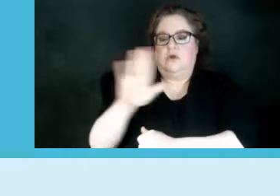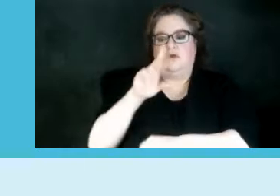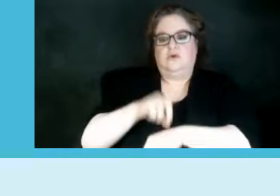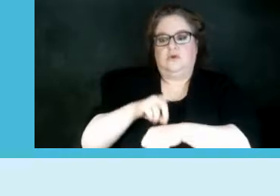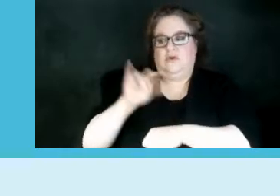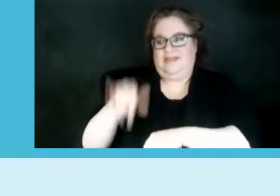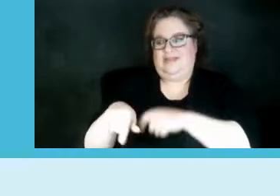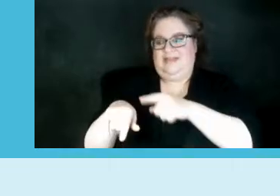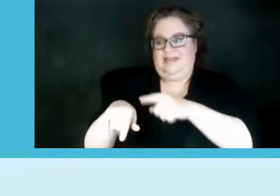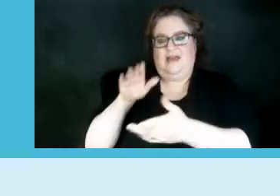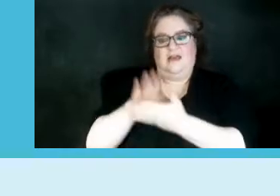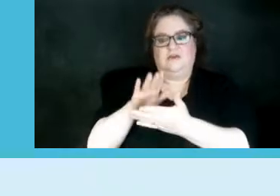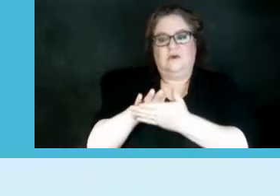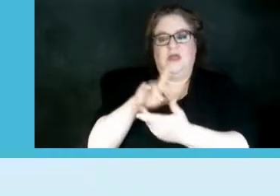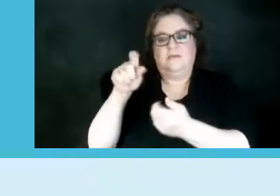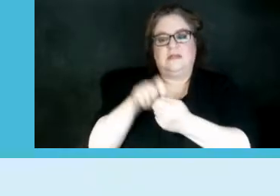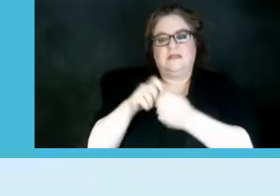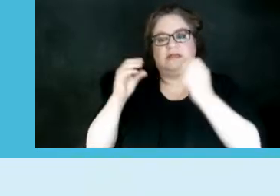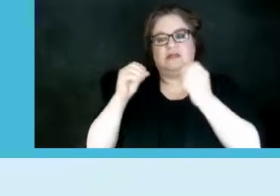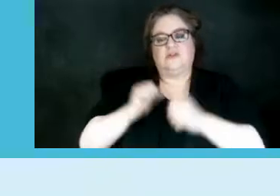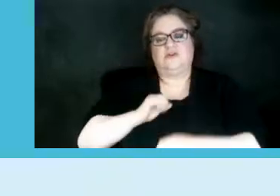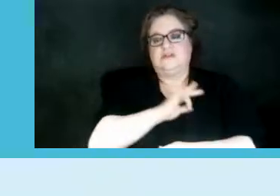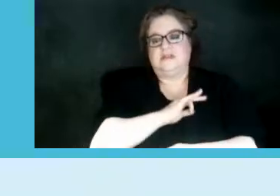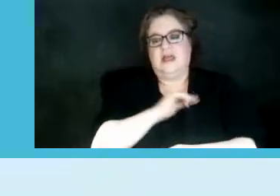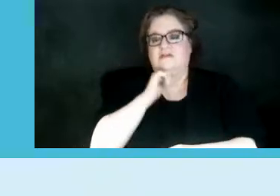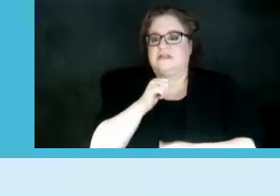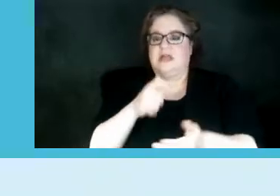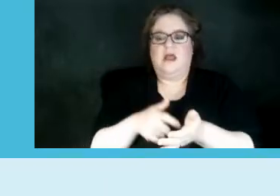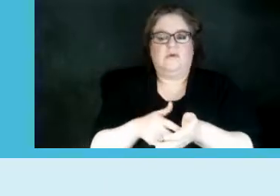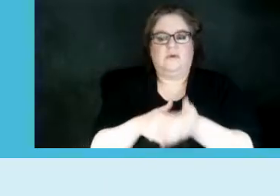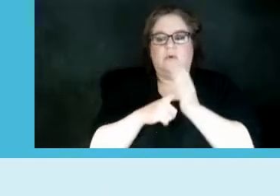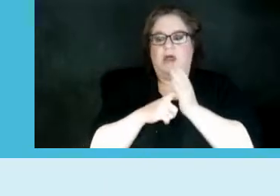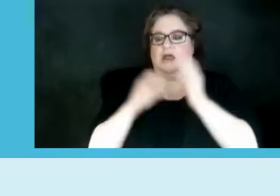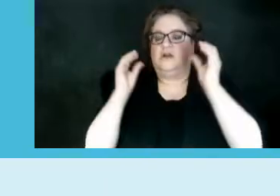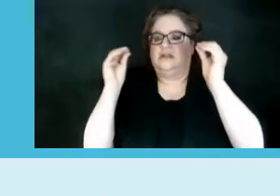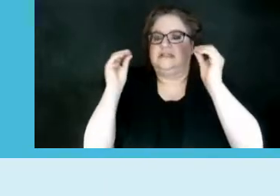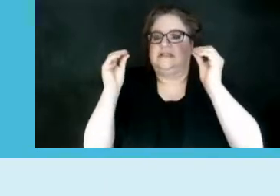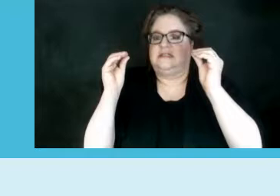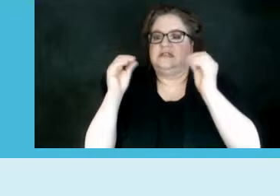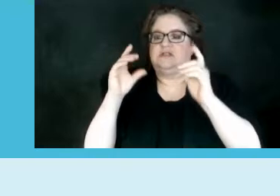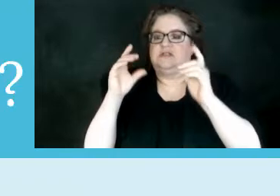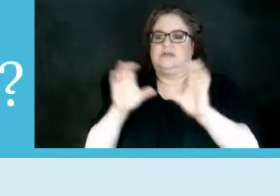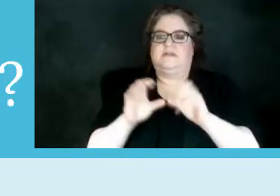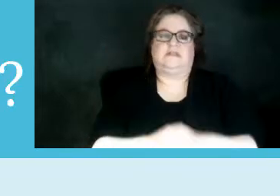school. And this particular staff position does not require a teaching certificate.